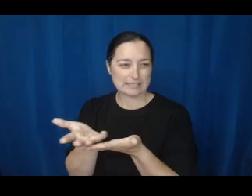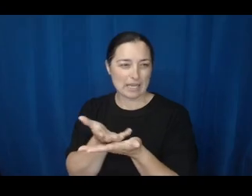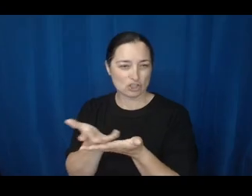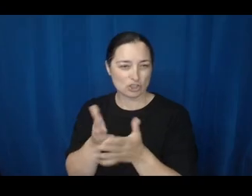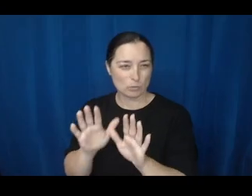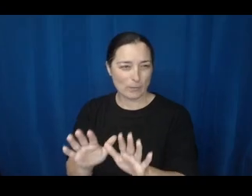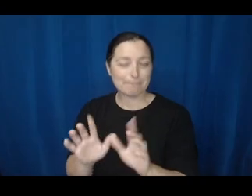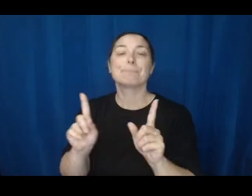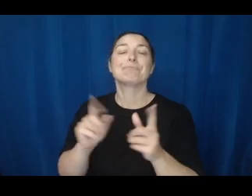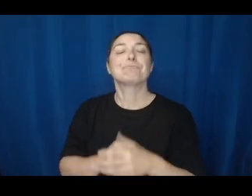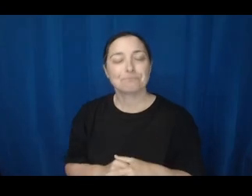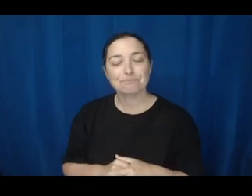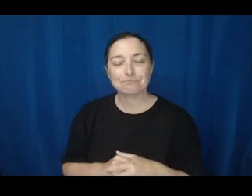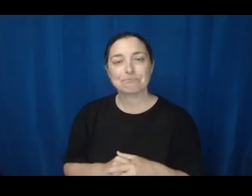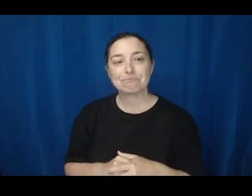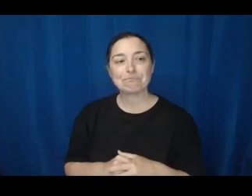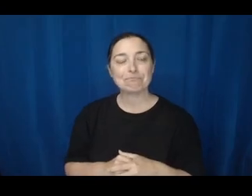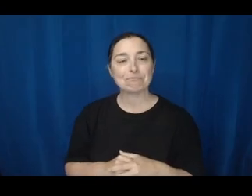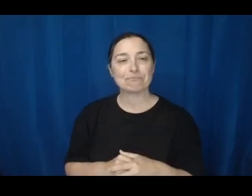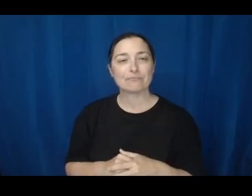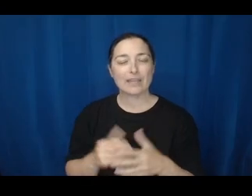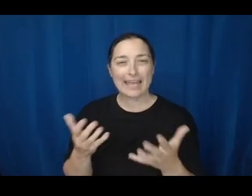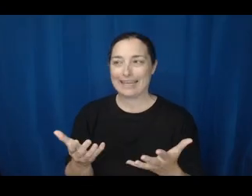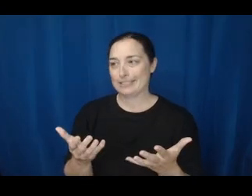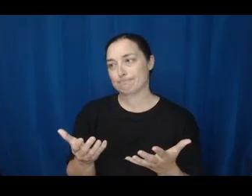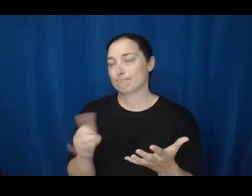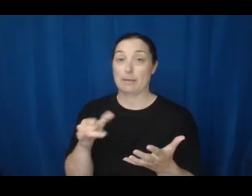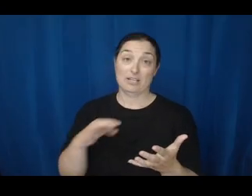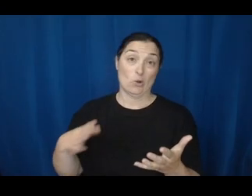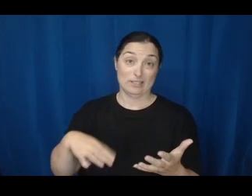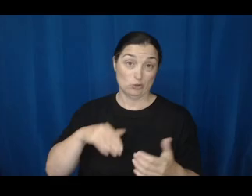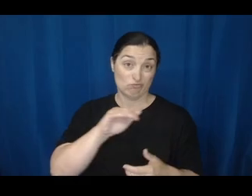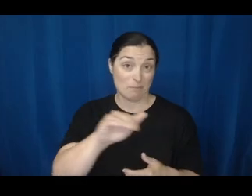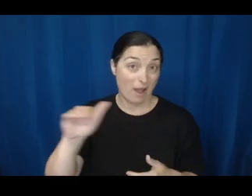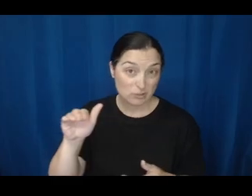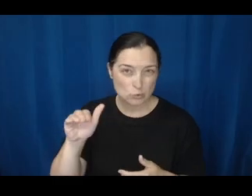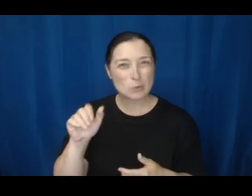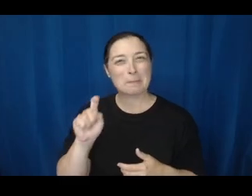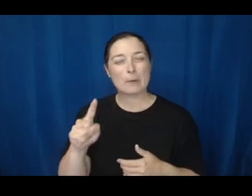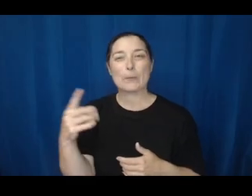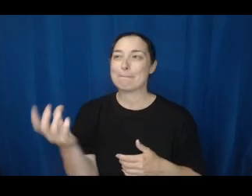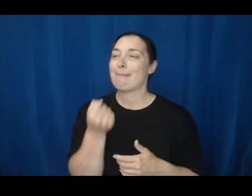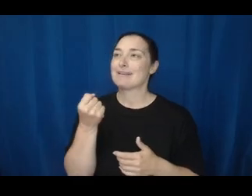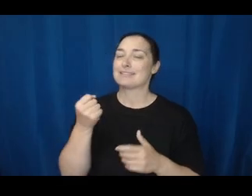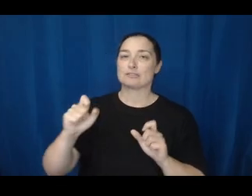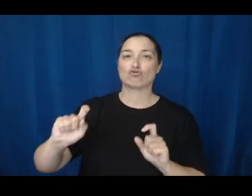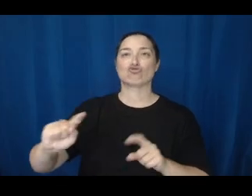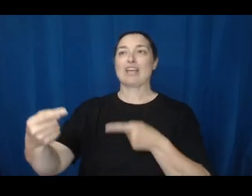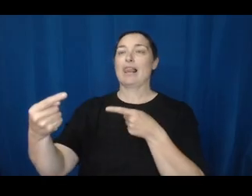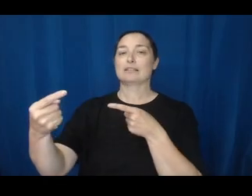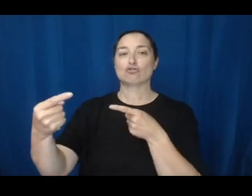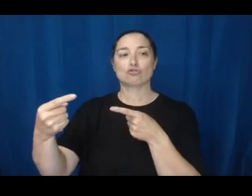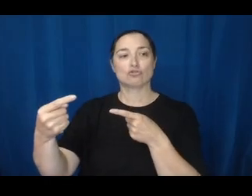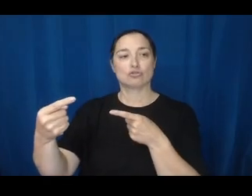Just to remind you, and this may be an unnecessary thing to do here, but we also need to challenge this kind of a current way